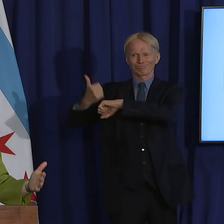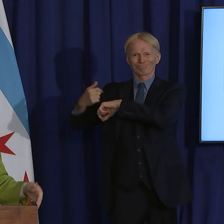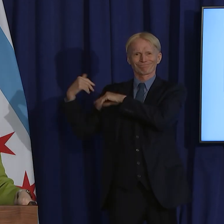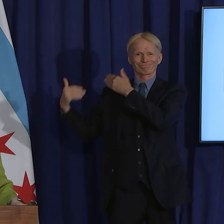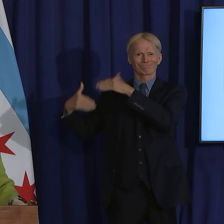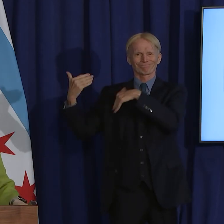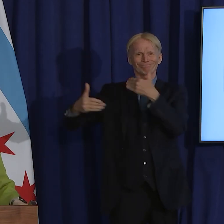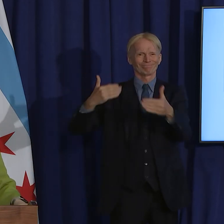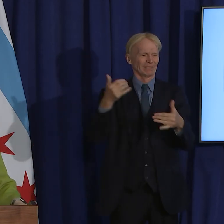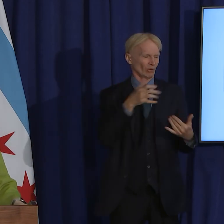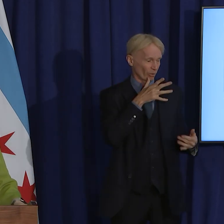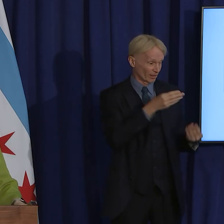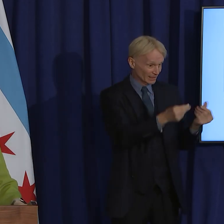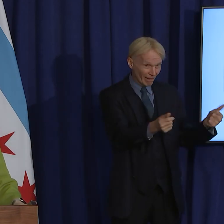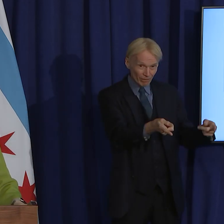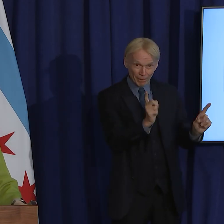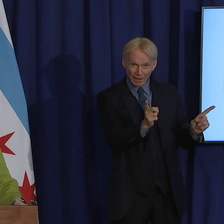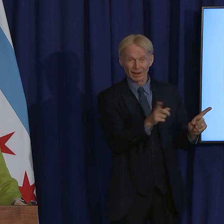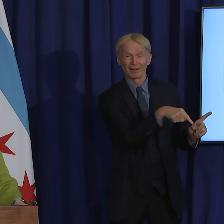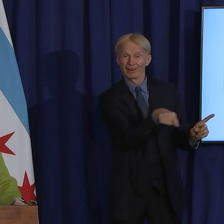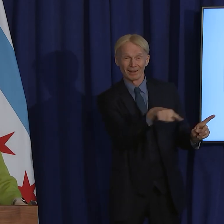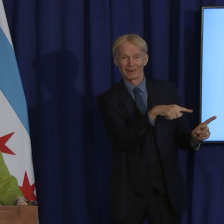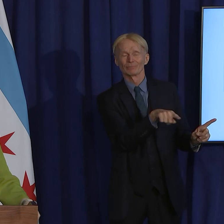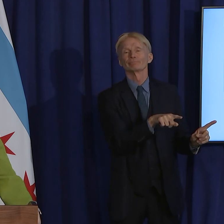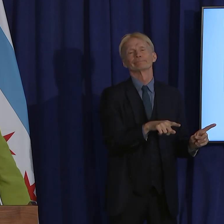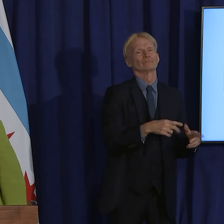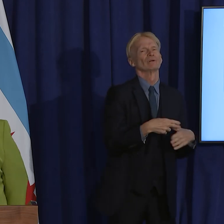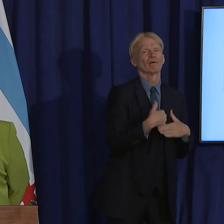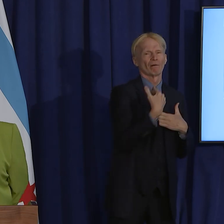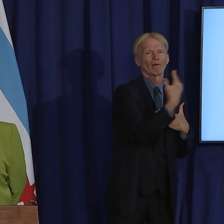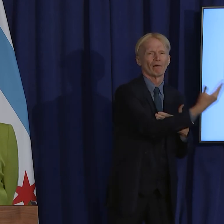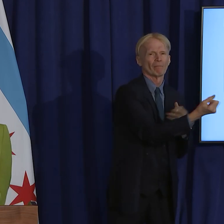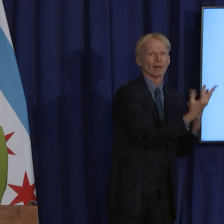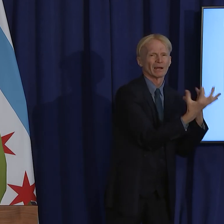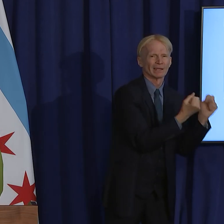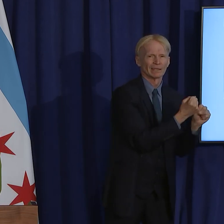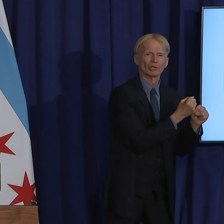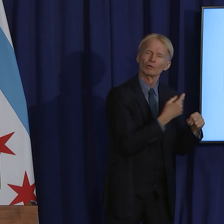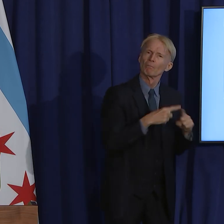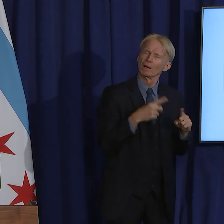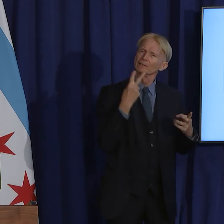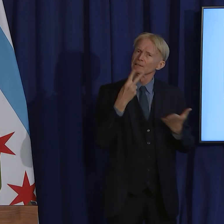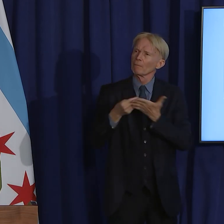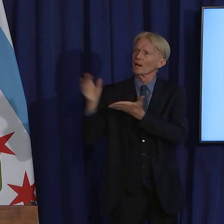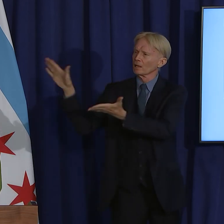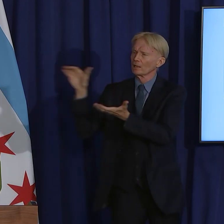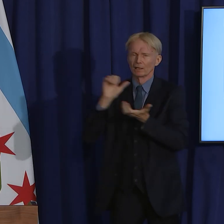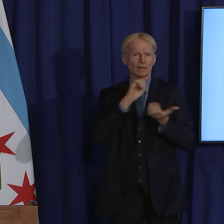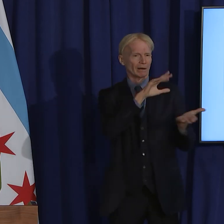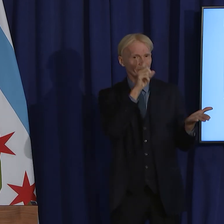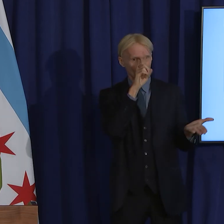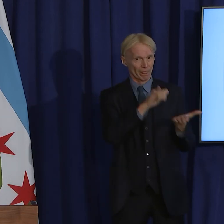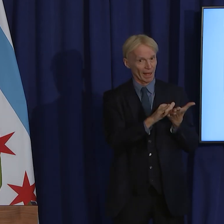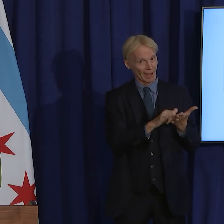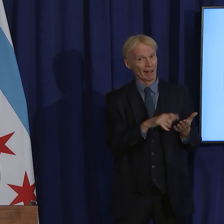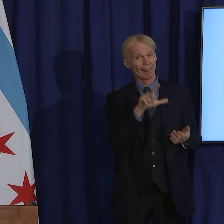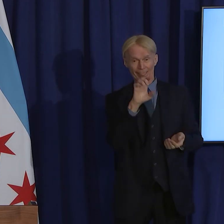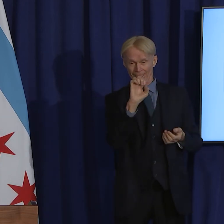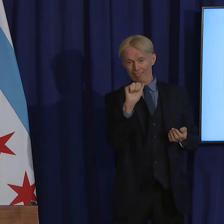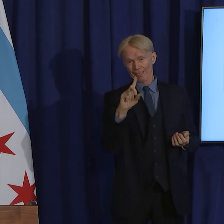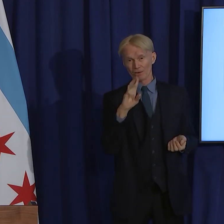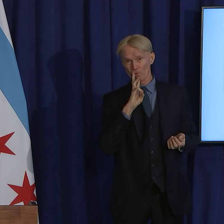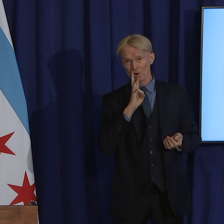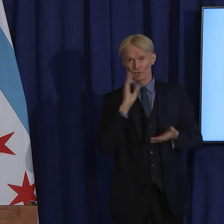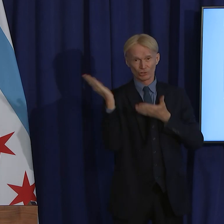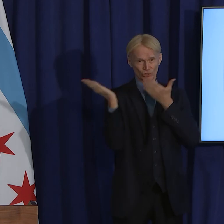many, many, many years to address, and a lot of funding. So I was really pleased to see that attention to lead service lines. I also want